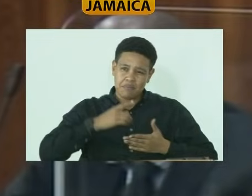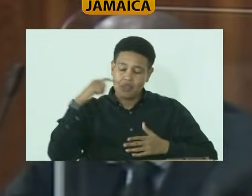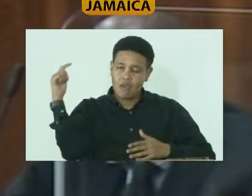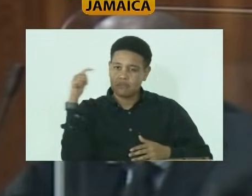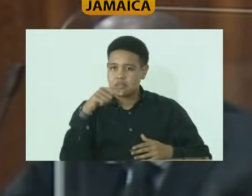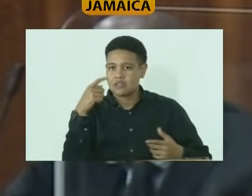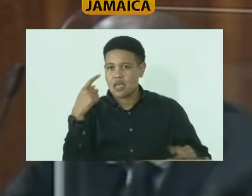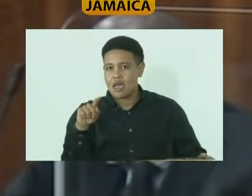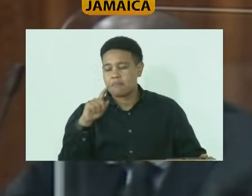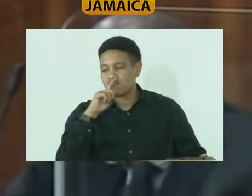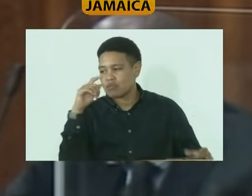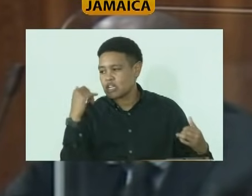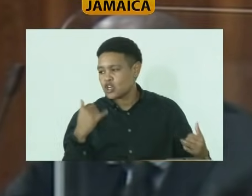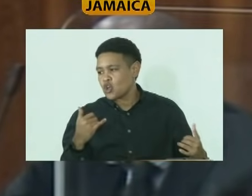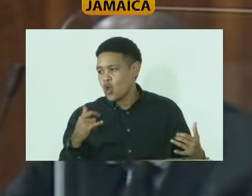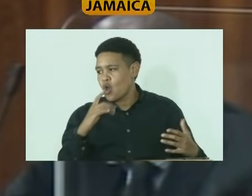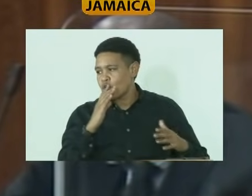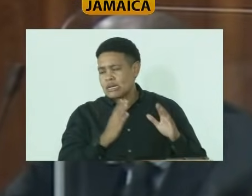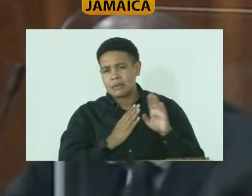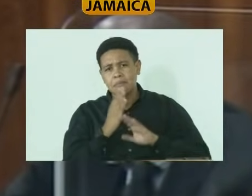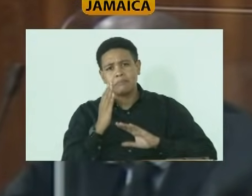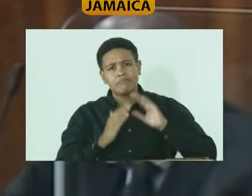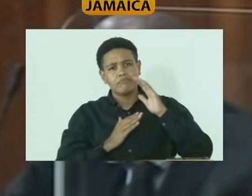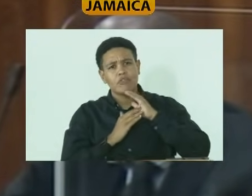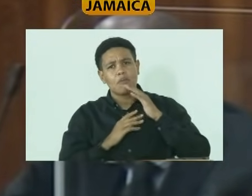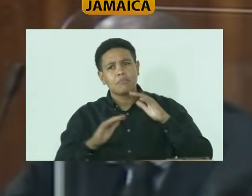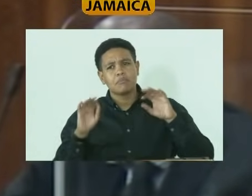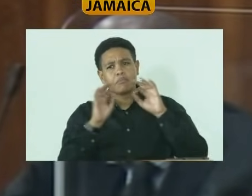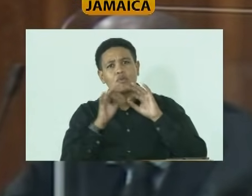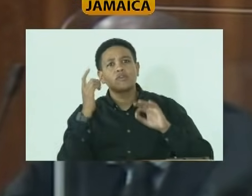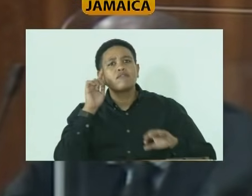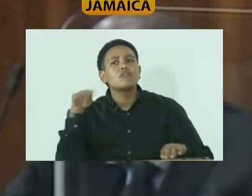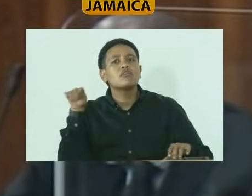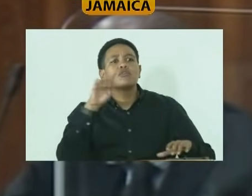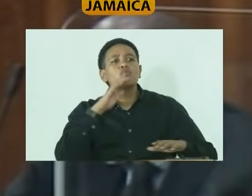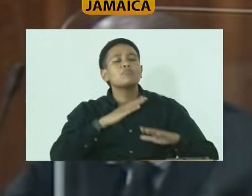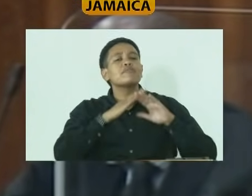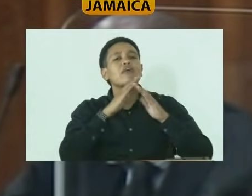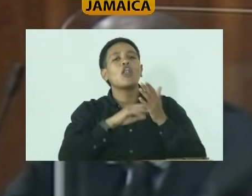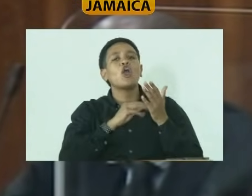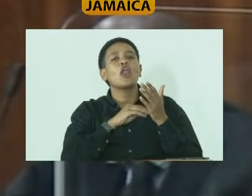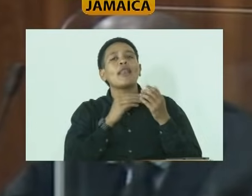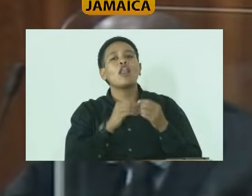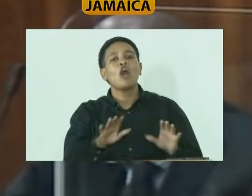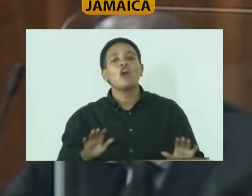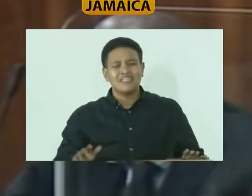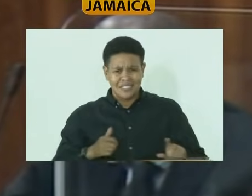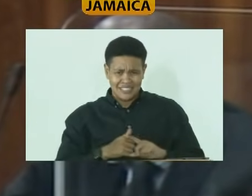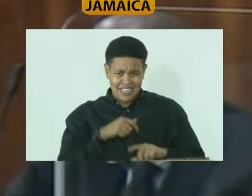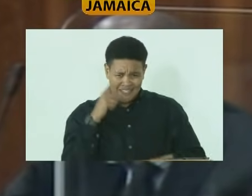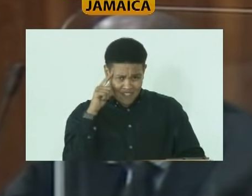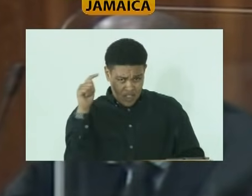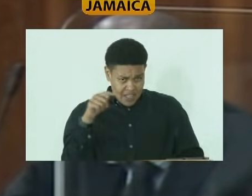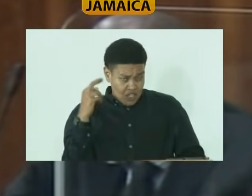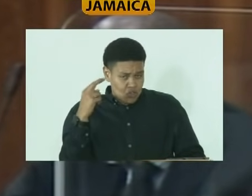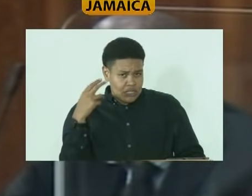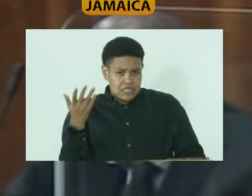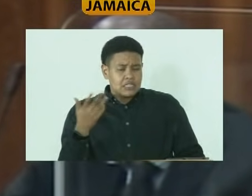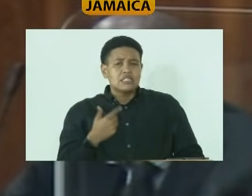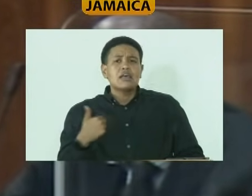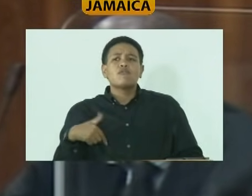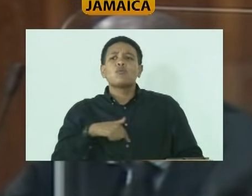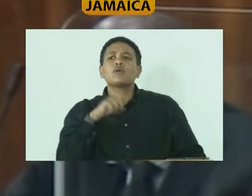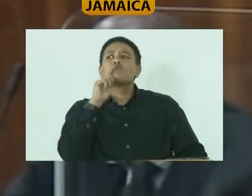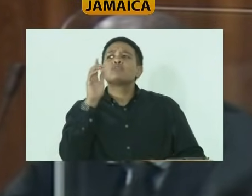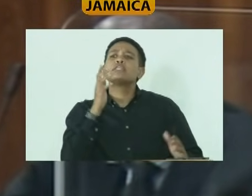is now of paramount importance in order to prevent learning loss. It is for this reason that we